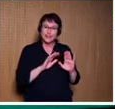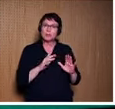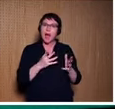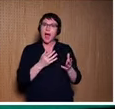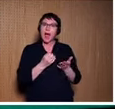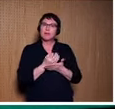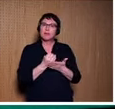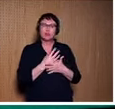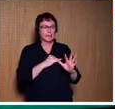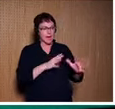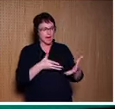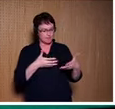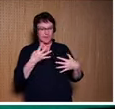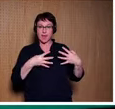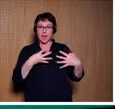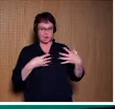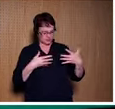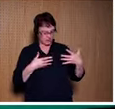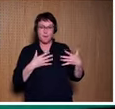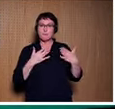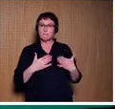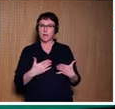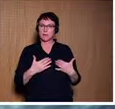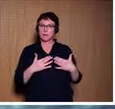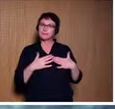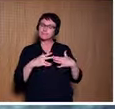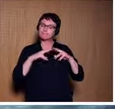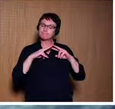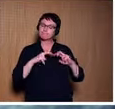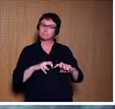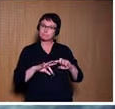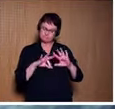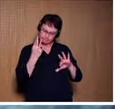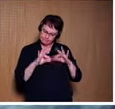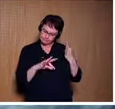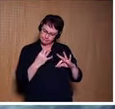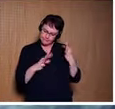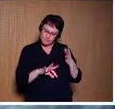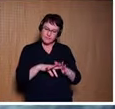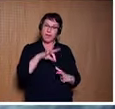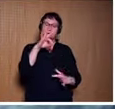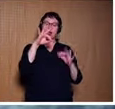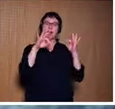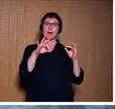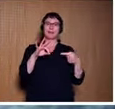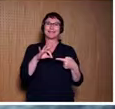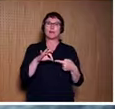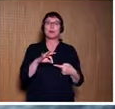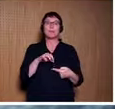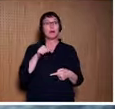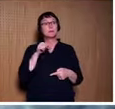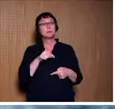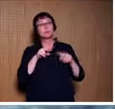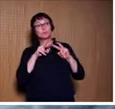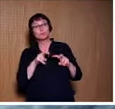social justice resourcing. So we really need to be able to fund, you know, understanding how particular ways this is manifesting